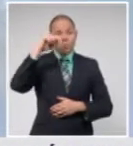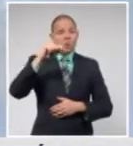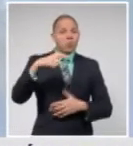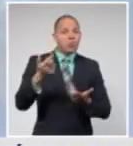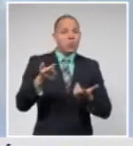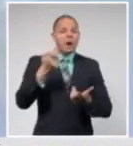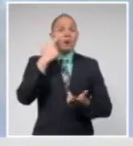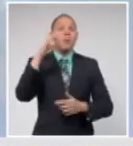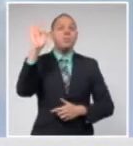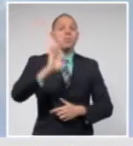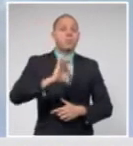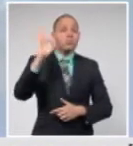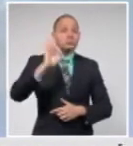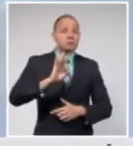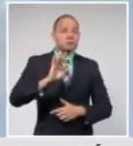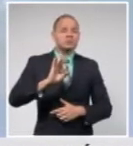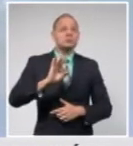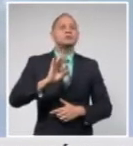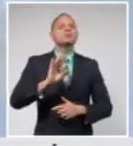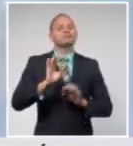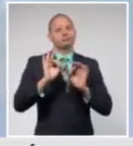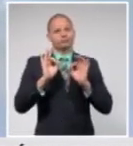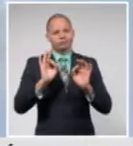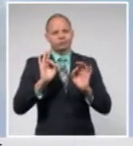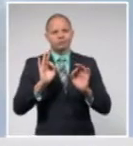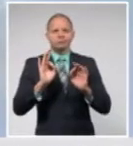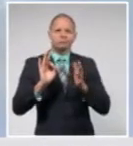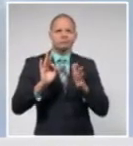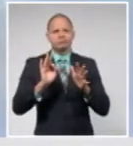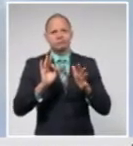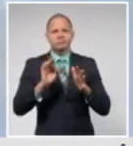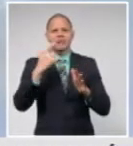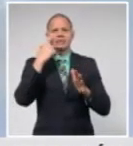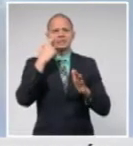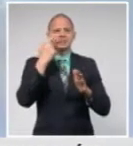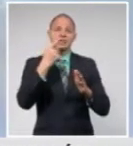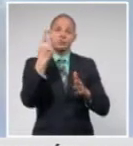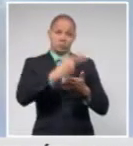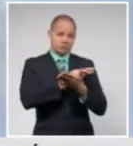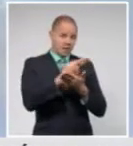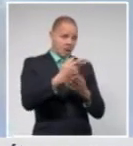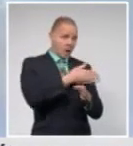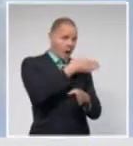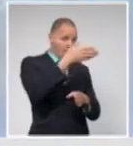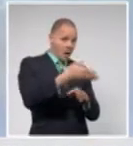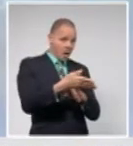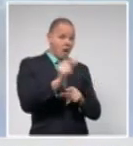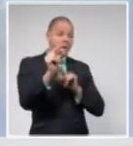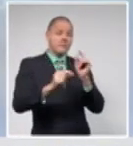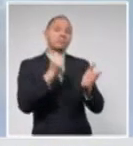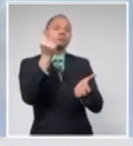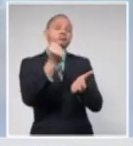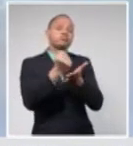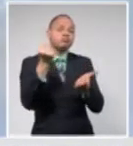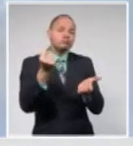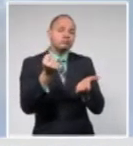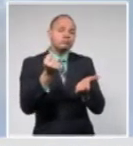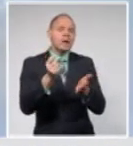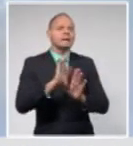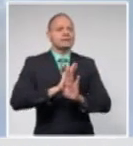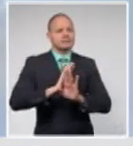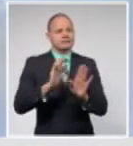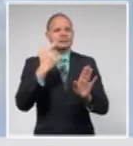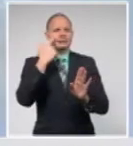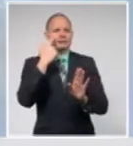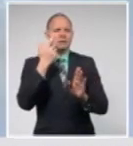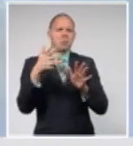decreases to 0.13. Thus, Cuba's rate per 100,000 inhabitants is